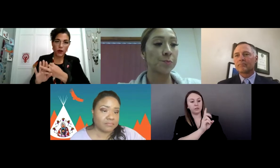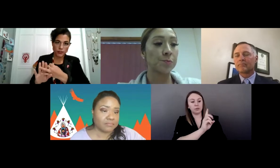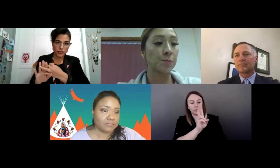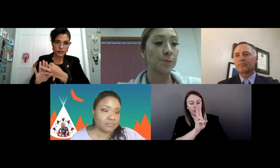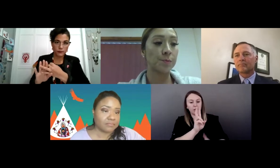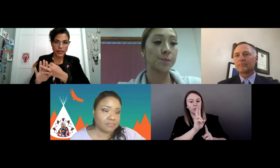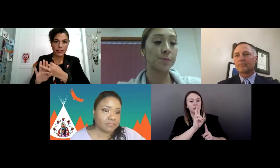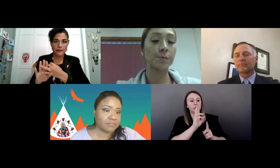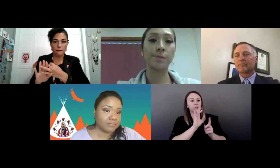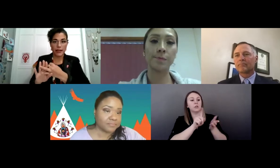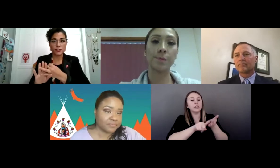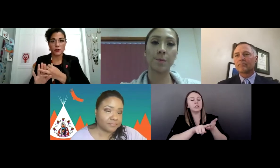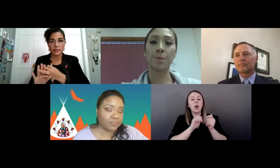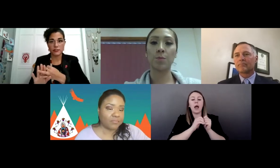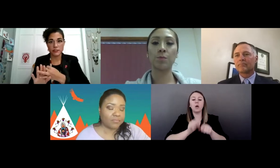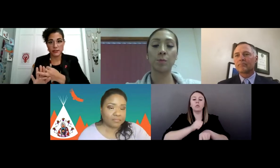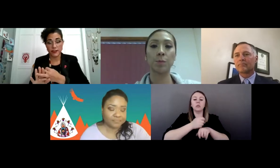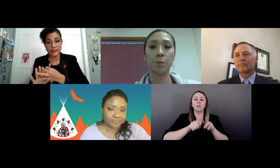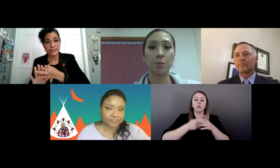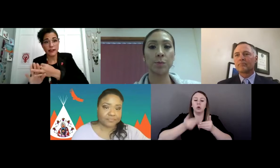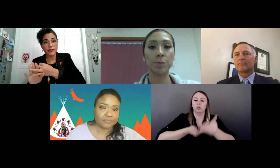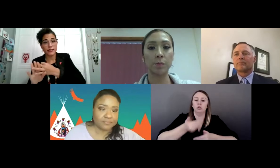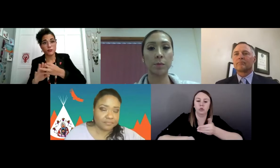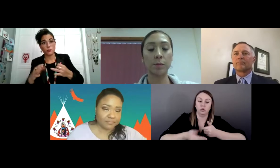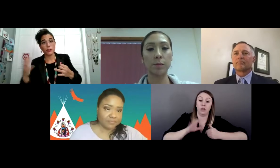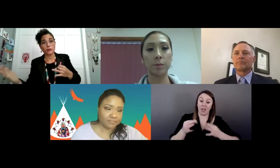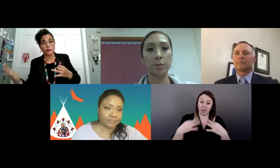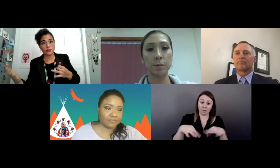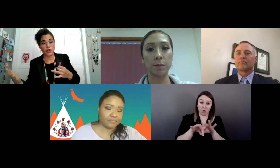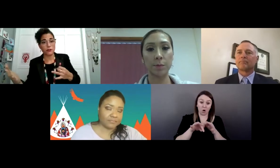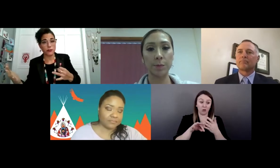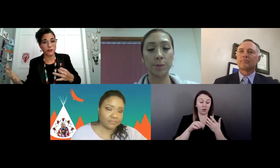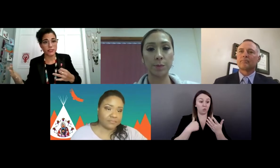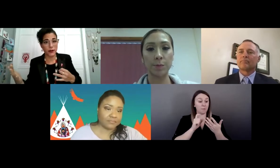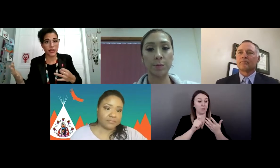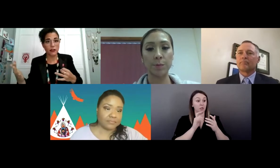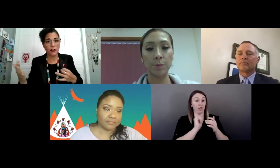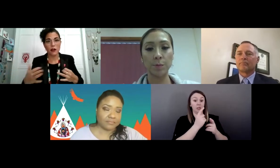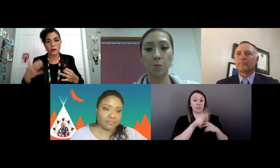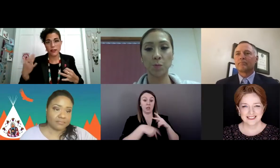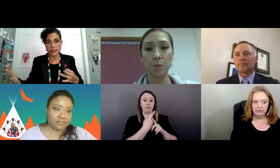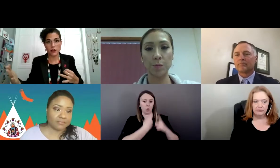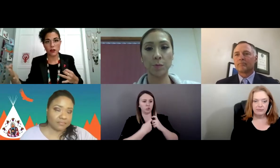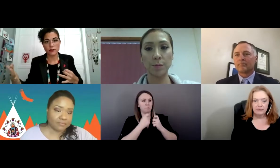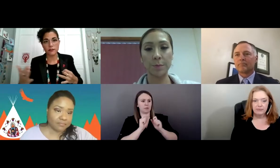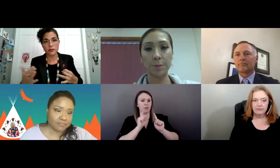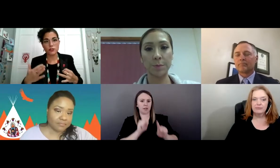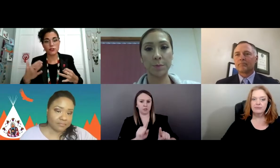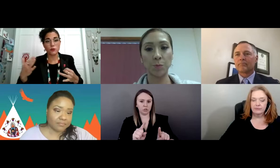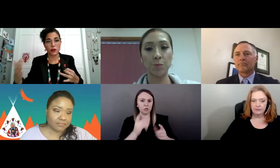right questions, right? And that matters to our domestic violence advocates who are working with our tribal communities, right? Are they getting